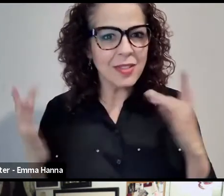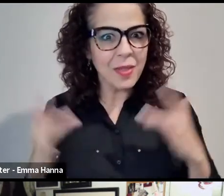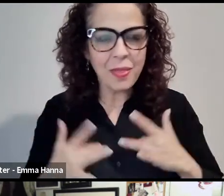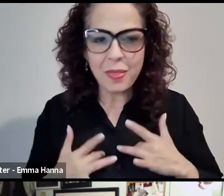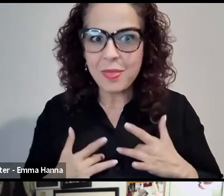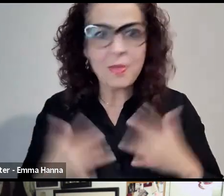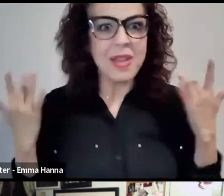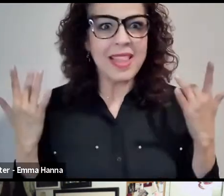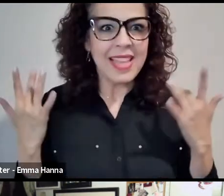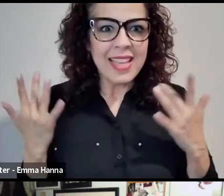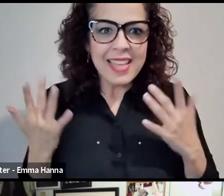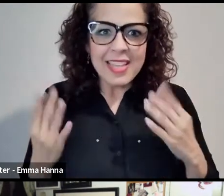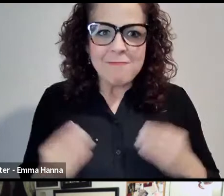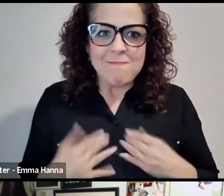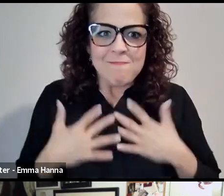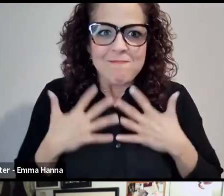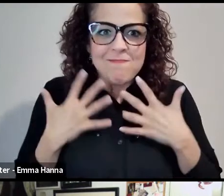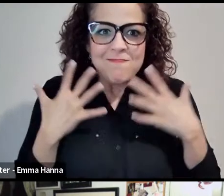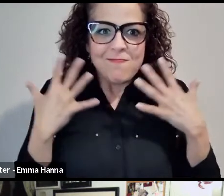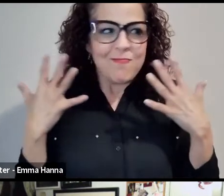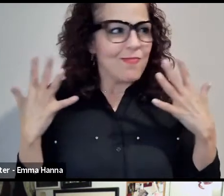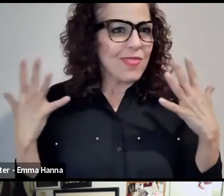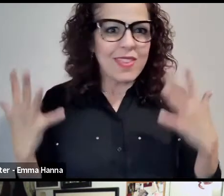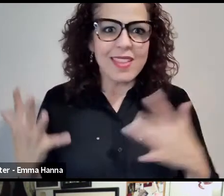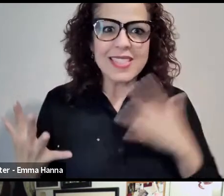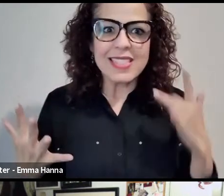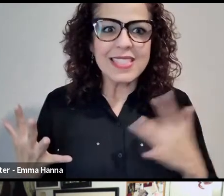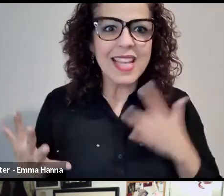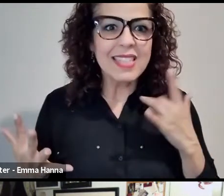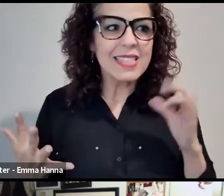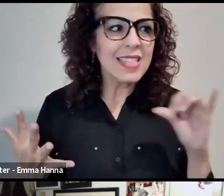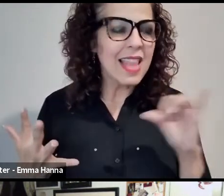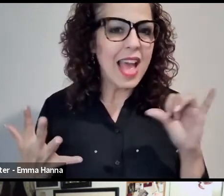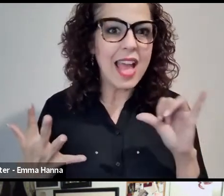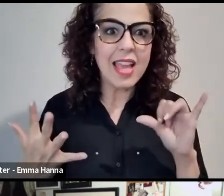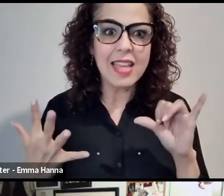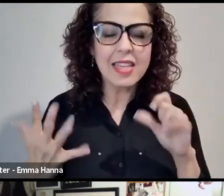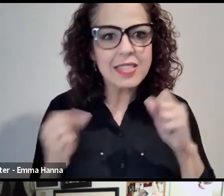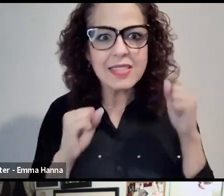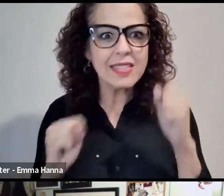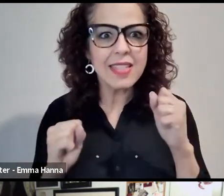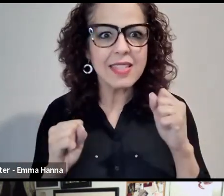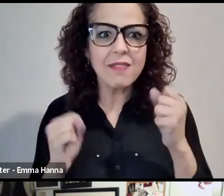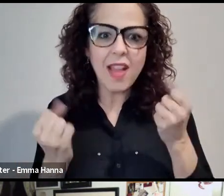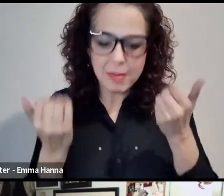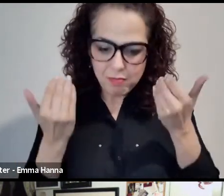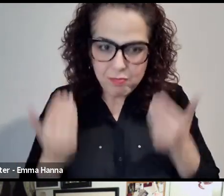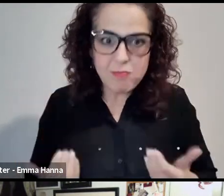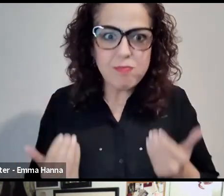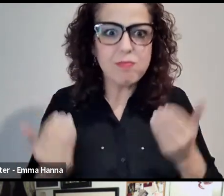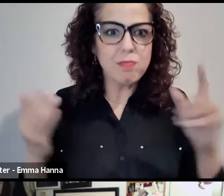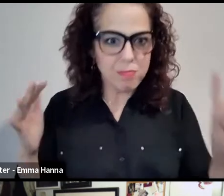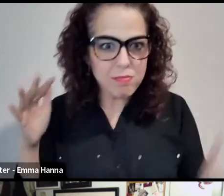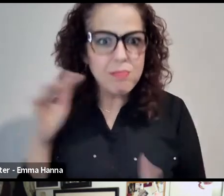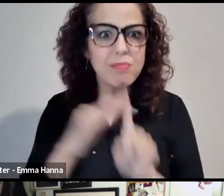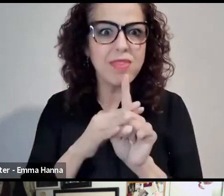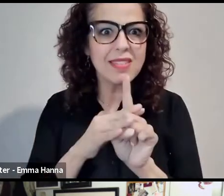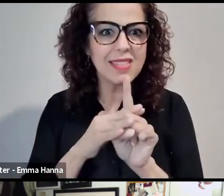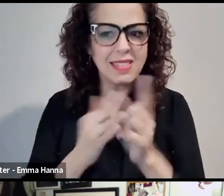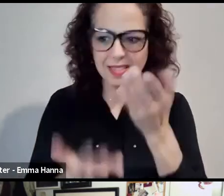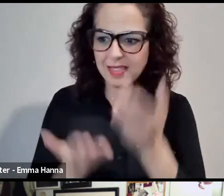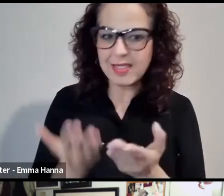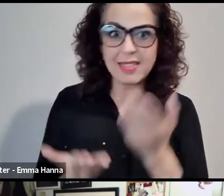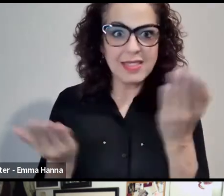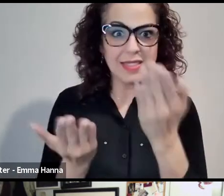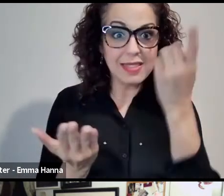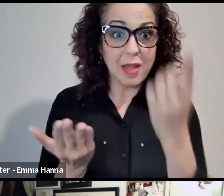And it's thrilling, this sense of intensified presence in somebody who lives that